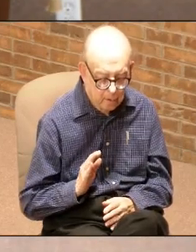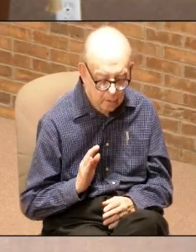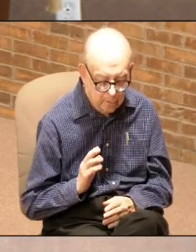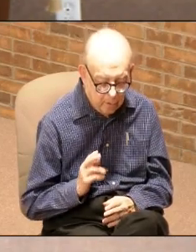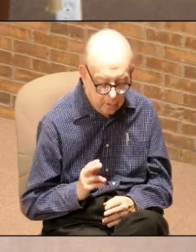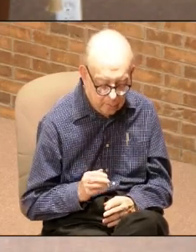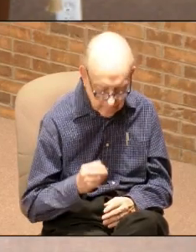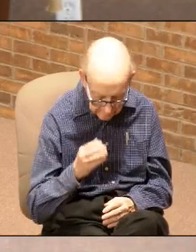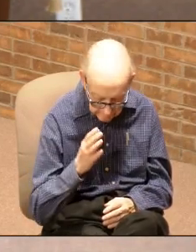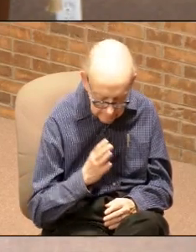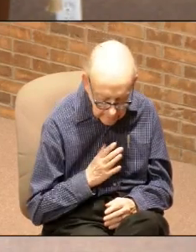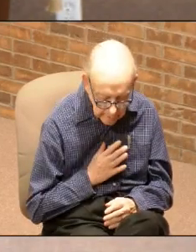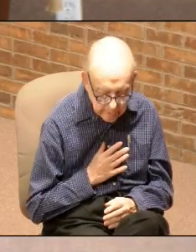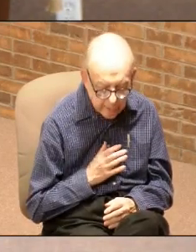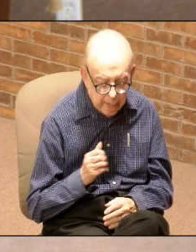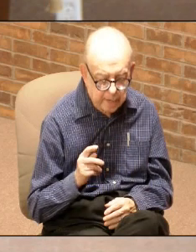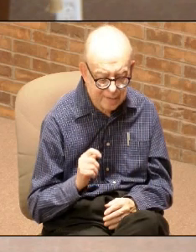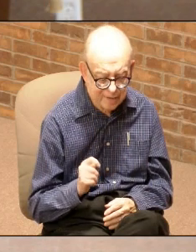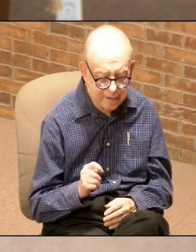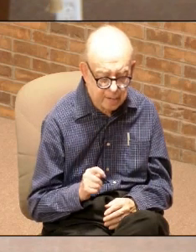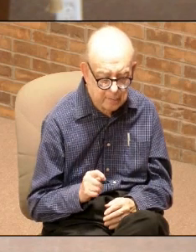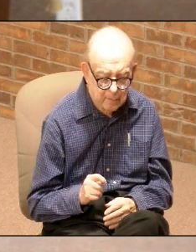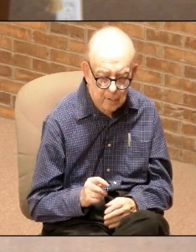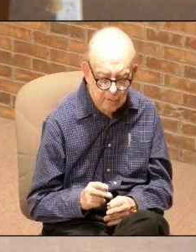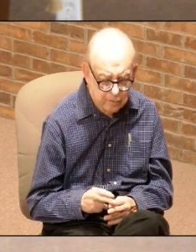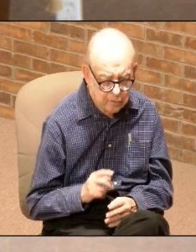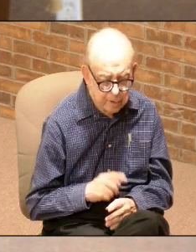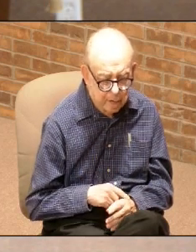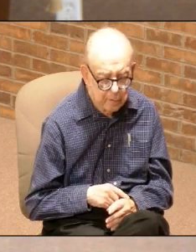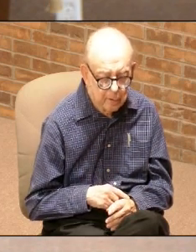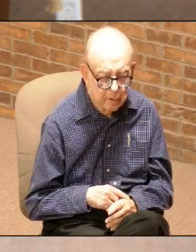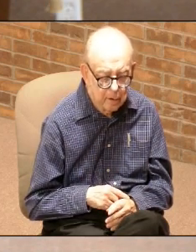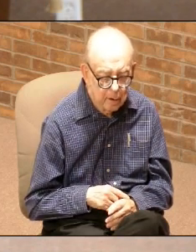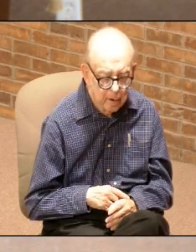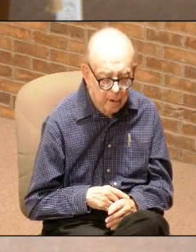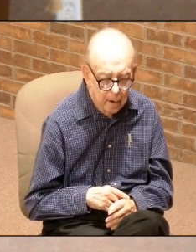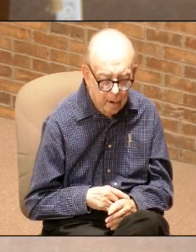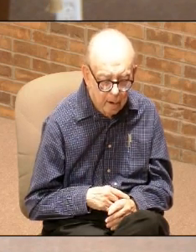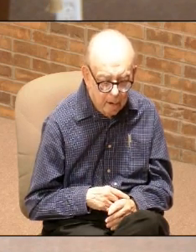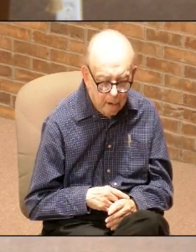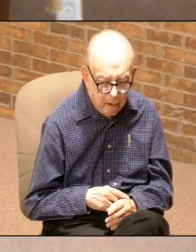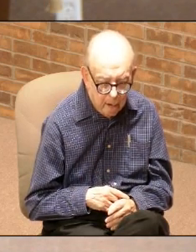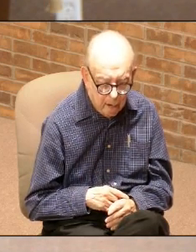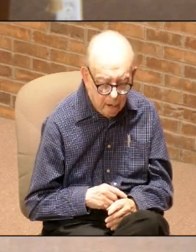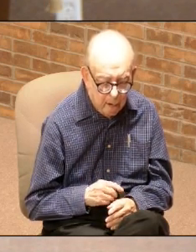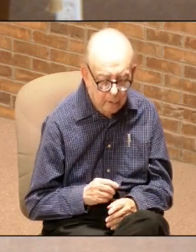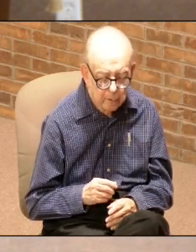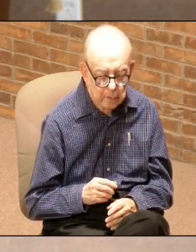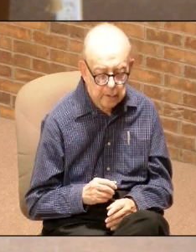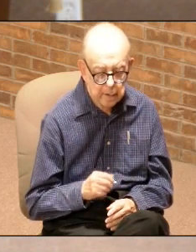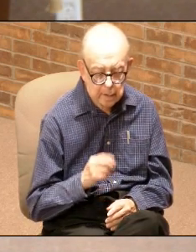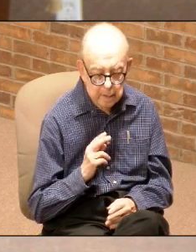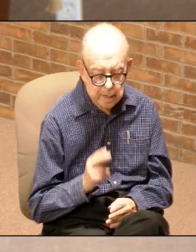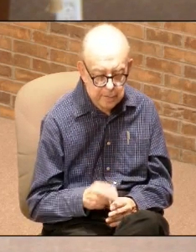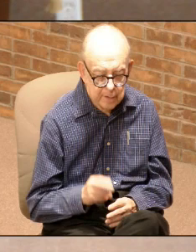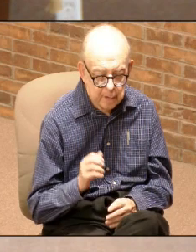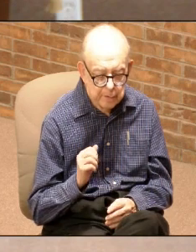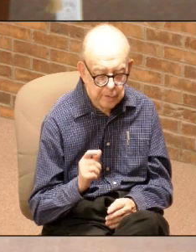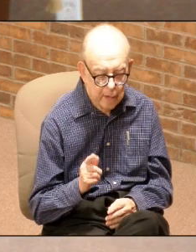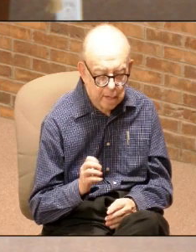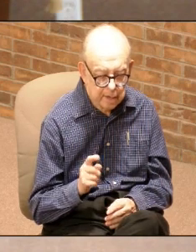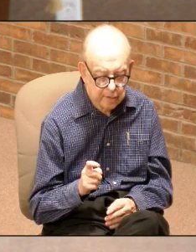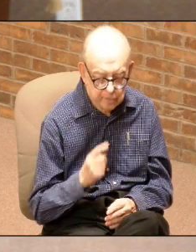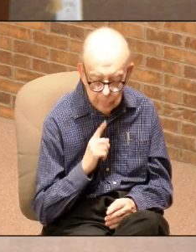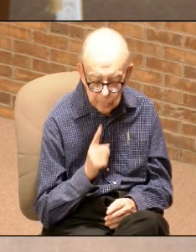a cousin of mine that says that actually my dad's name is Alex Terry.